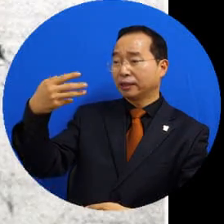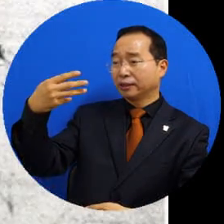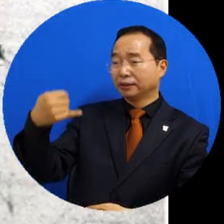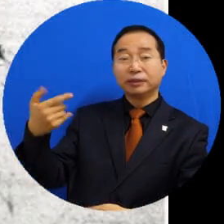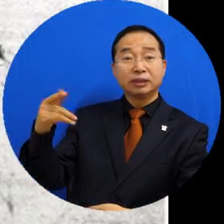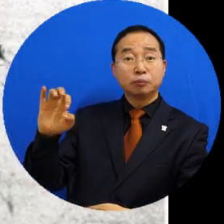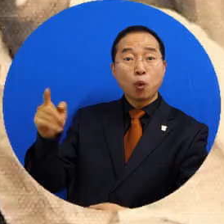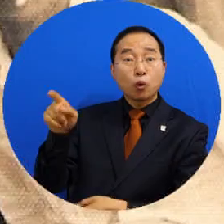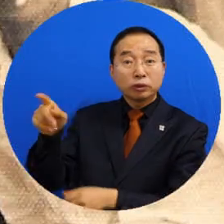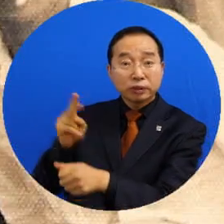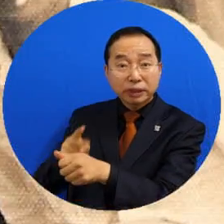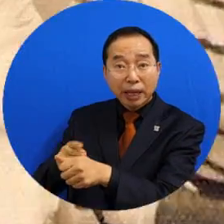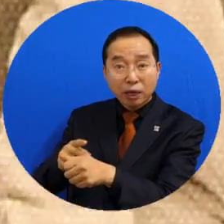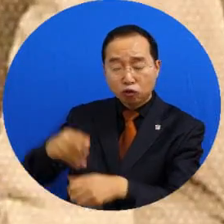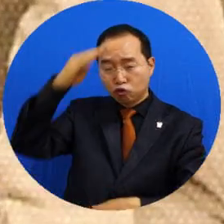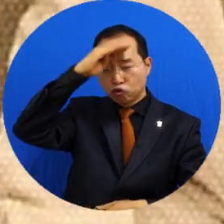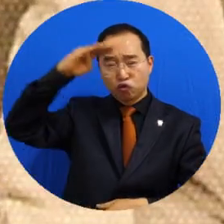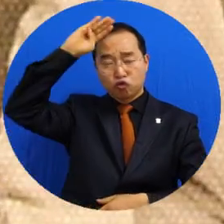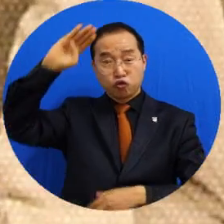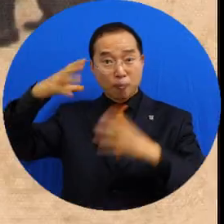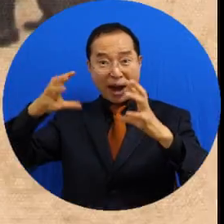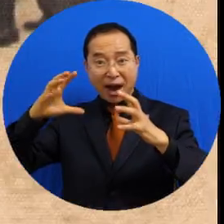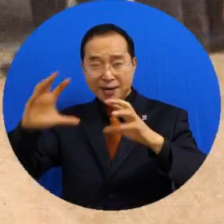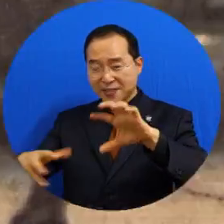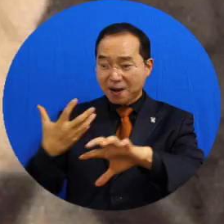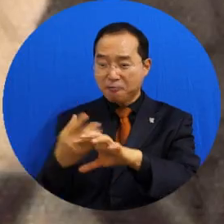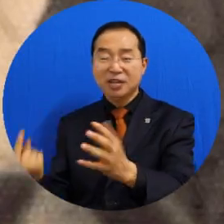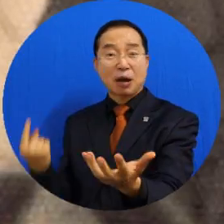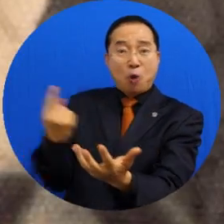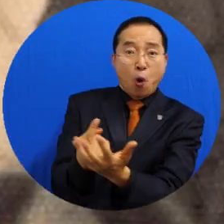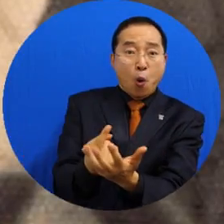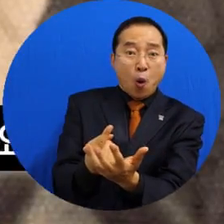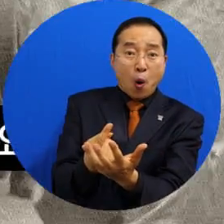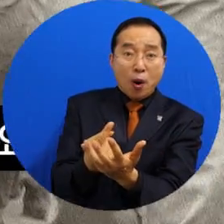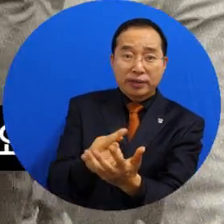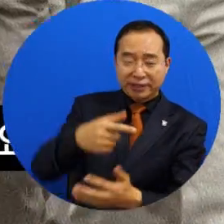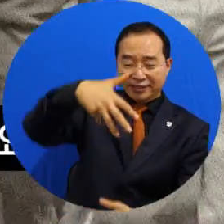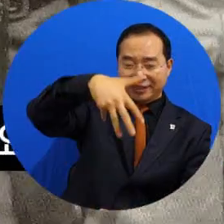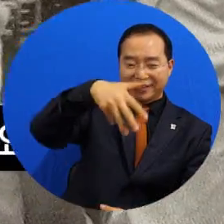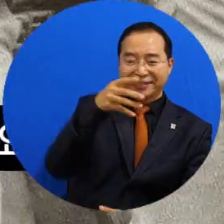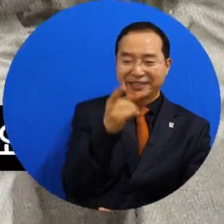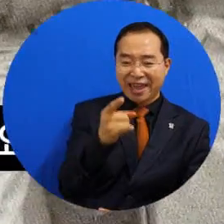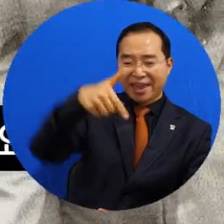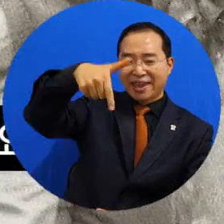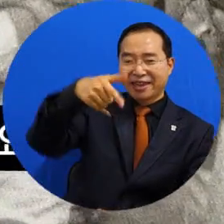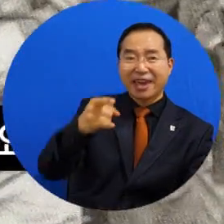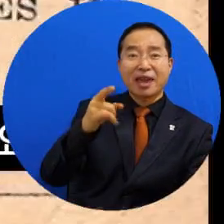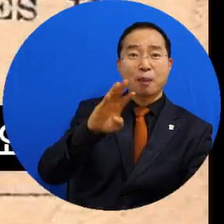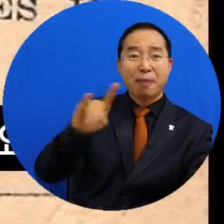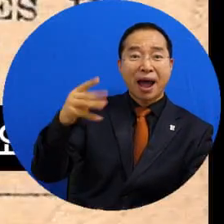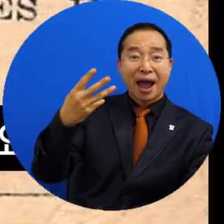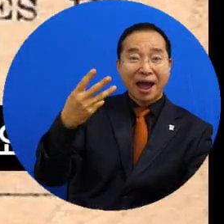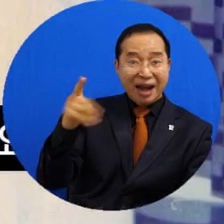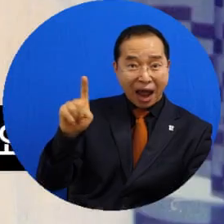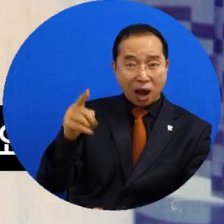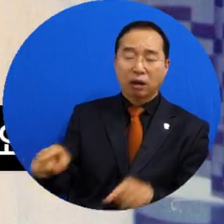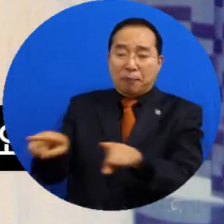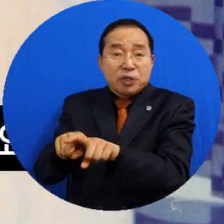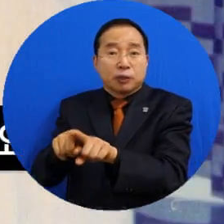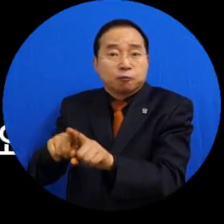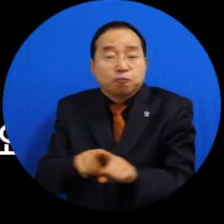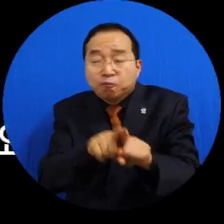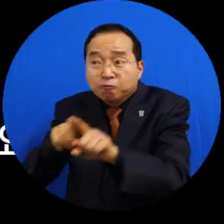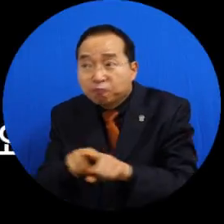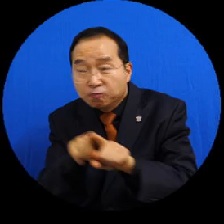Castro, participated in the Cuban Revolution, and later worked with Che Guevara as the top government official in the new